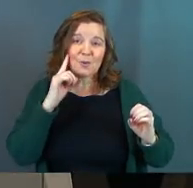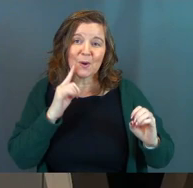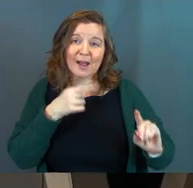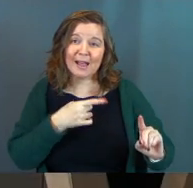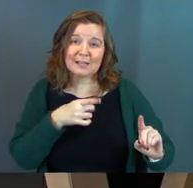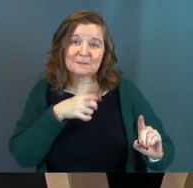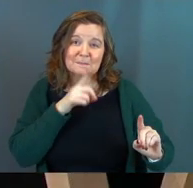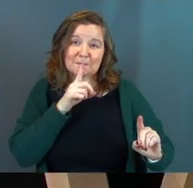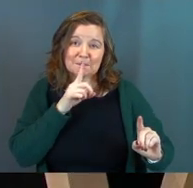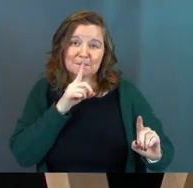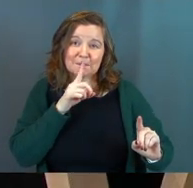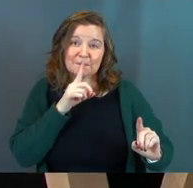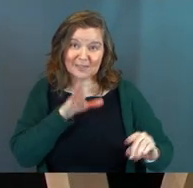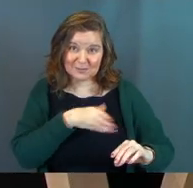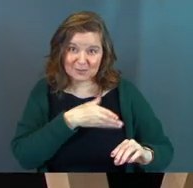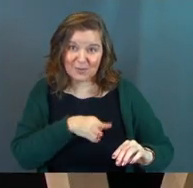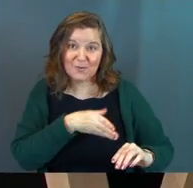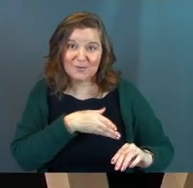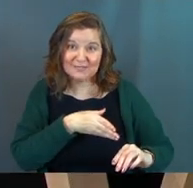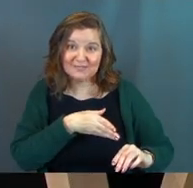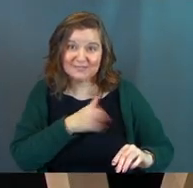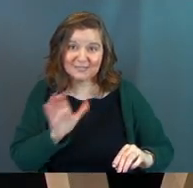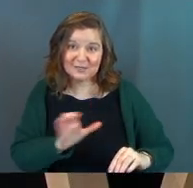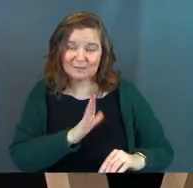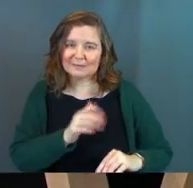crying he makes. That's not true.